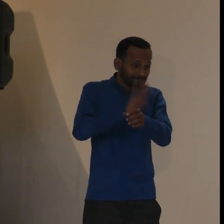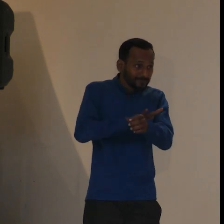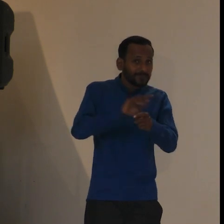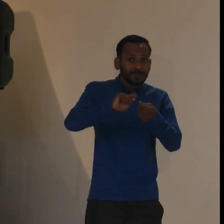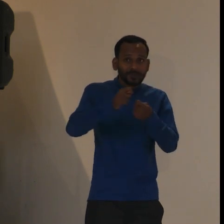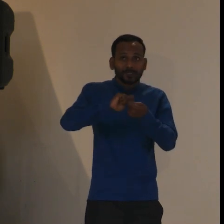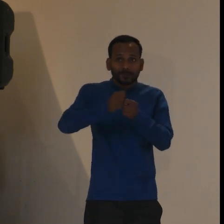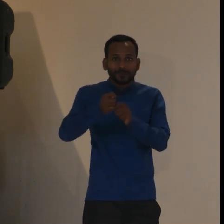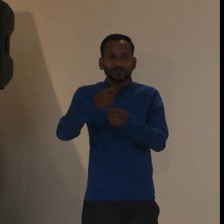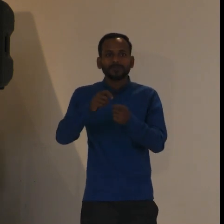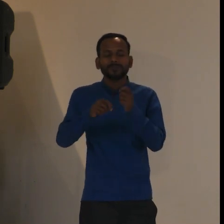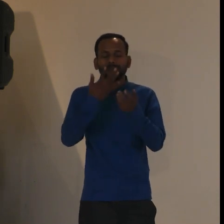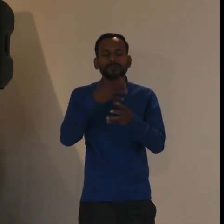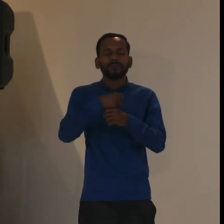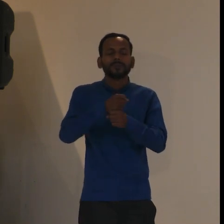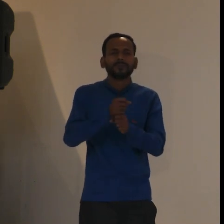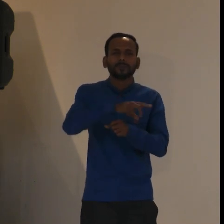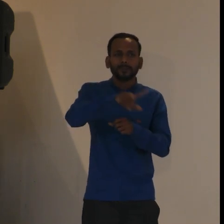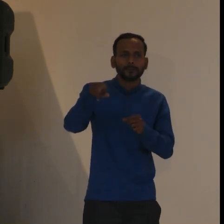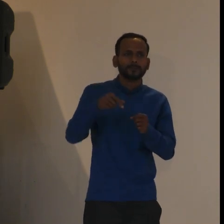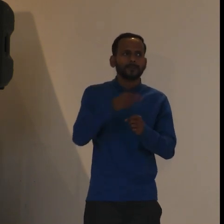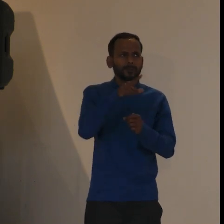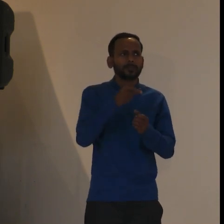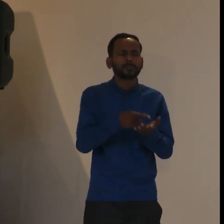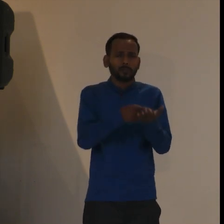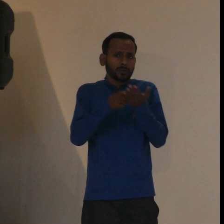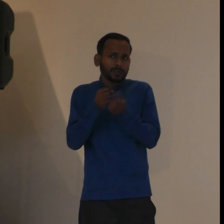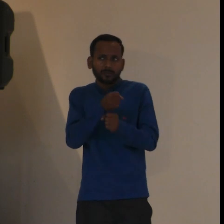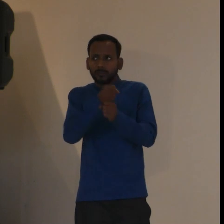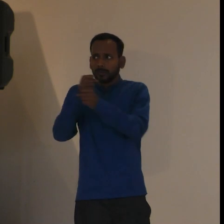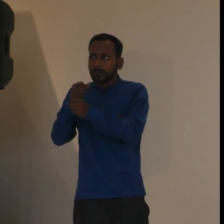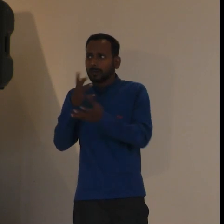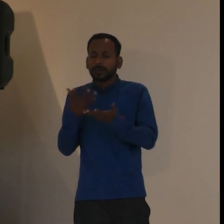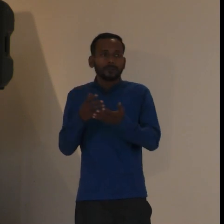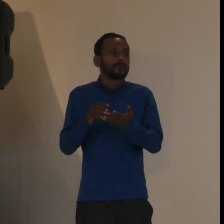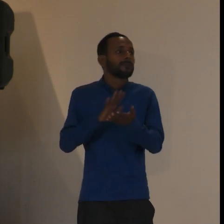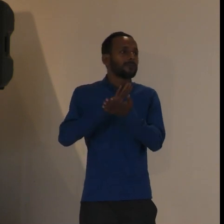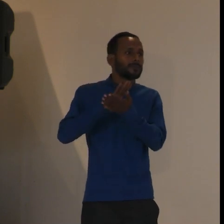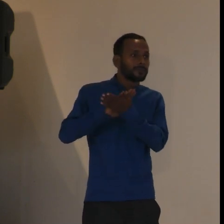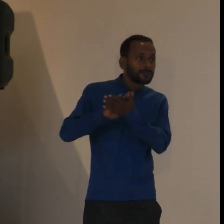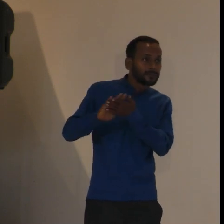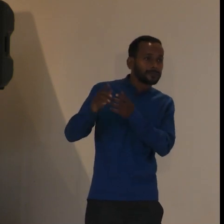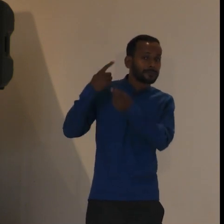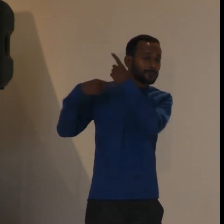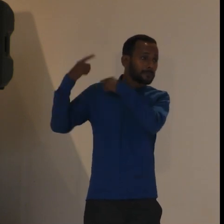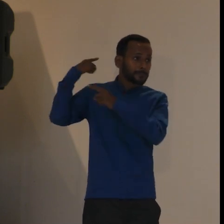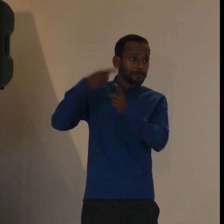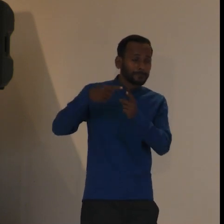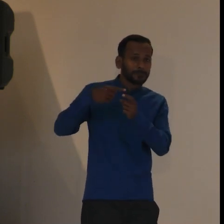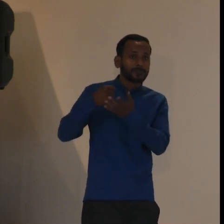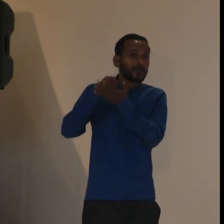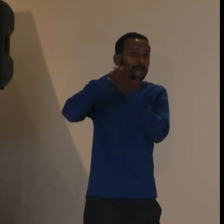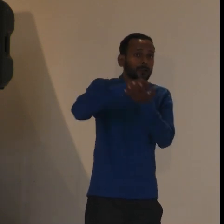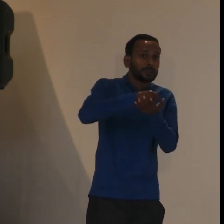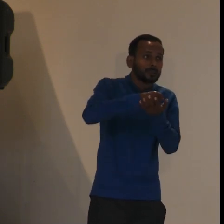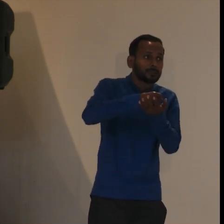history of homeopathy, right? So could you give us a sense of what histories of medicine you are engaging with in order to